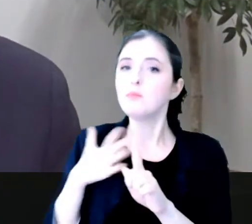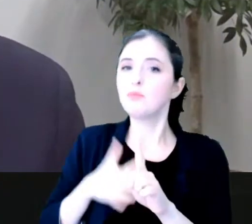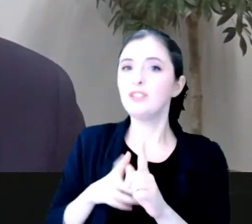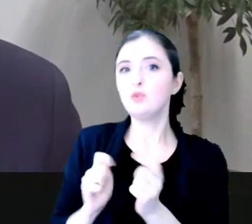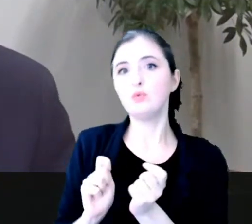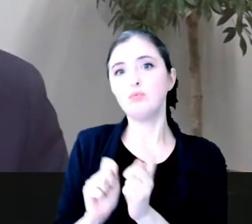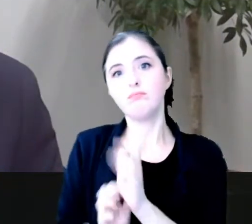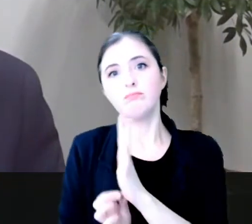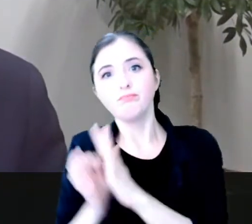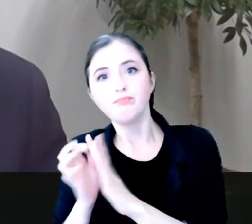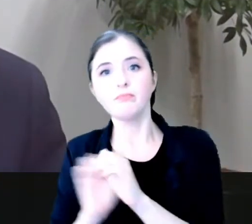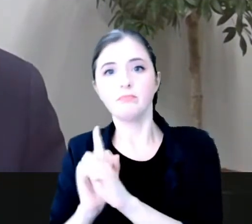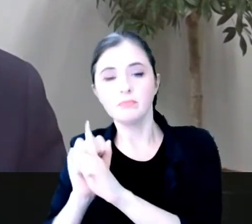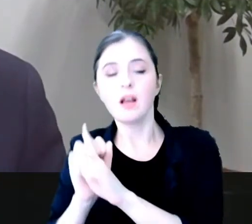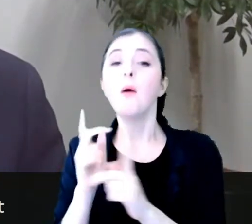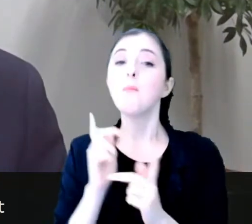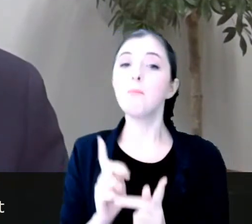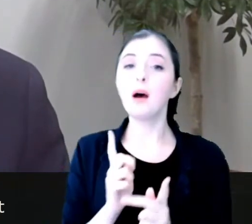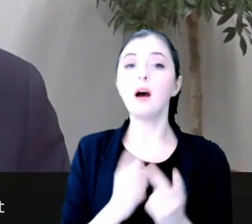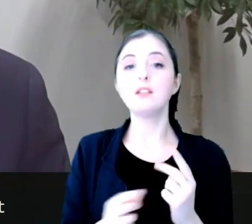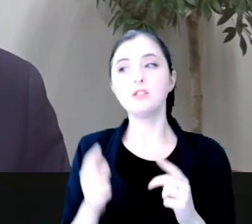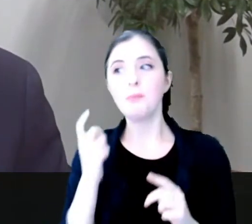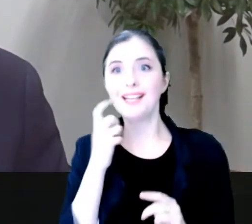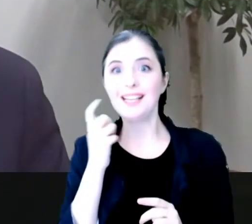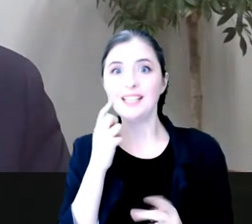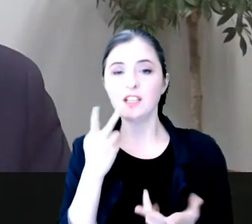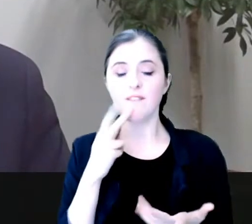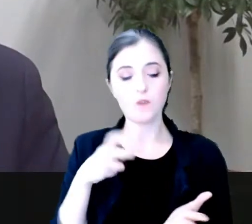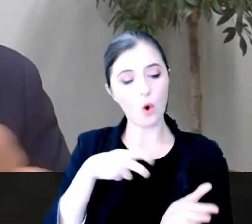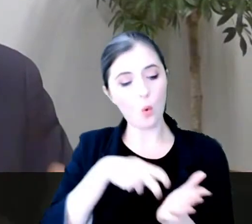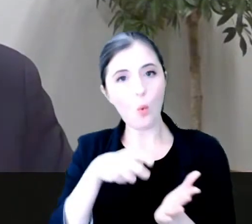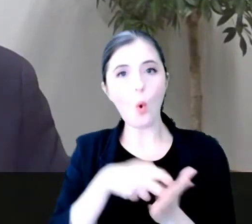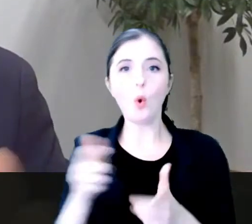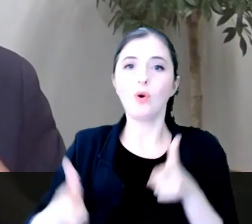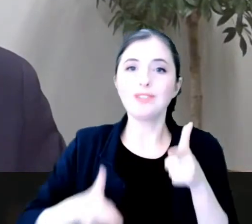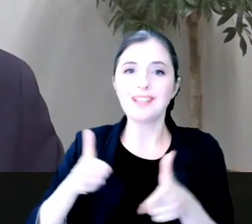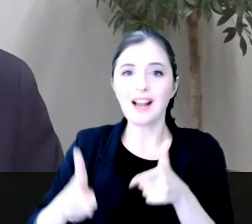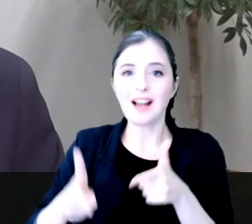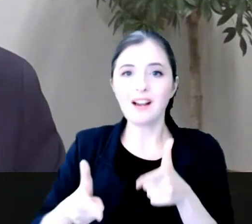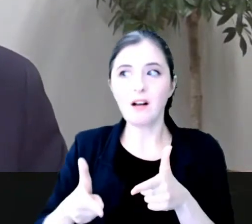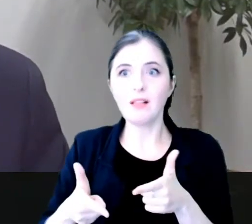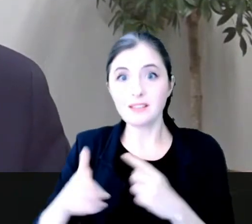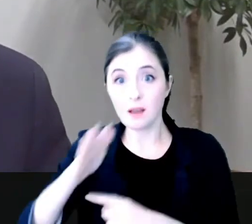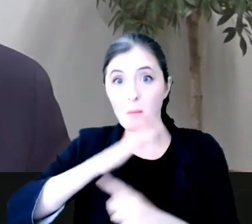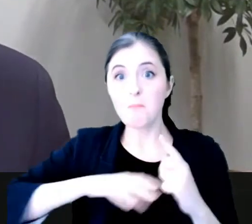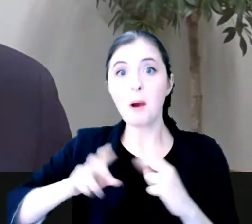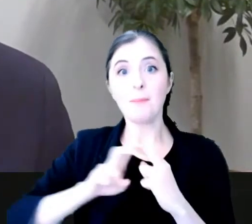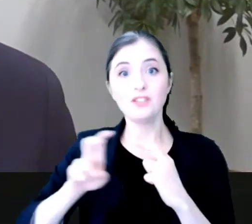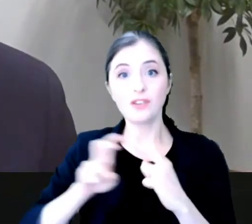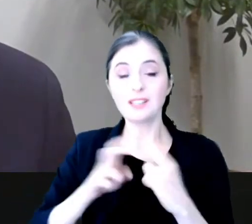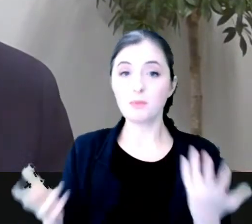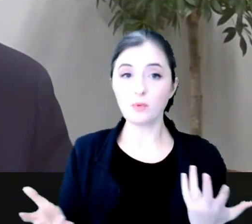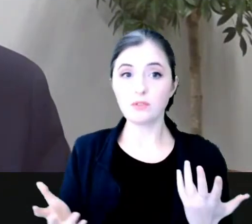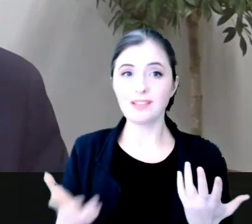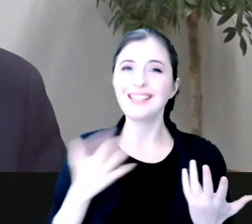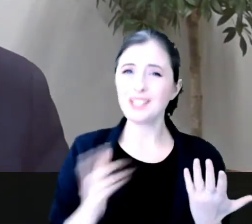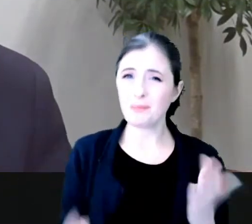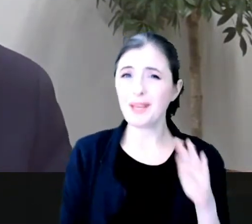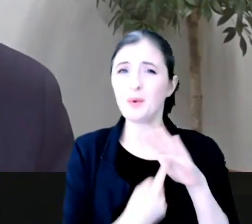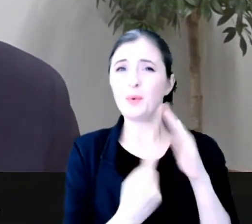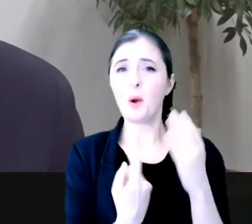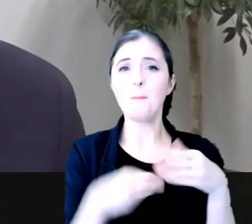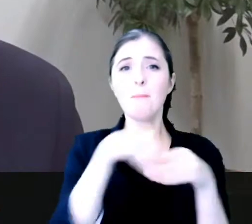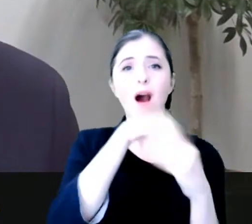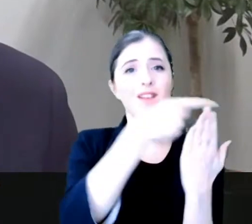it easier for people to walk, cycle and use public transport. This has got to be an integral part of all our policies. And one of the things I want to do, Richard, is have a